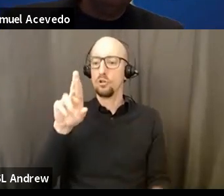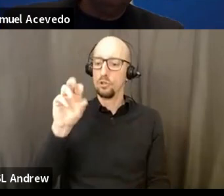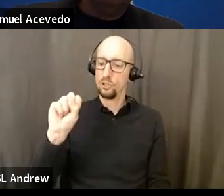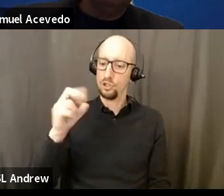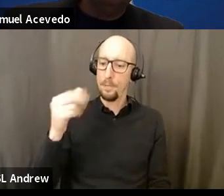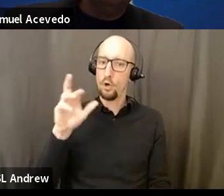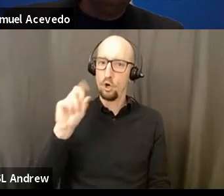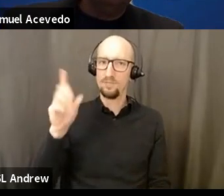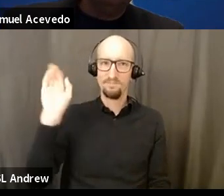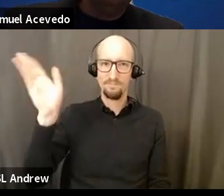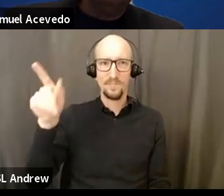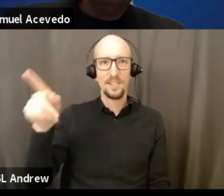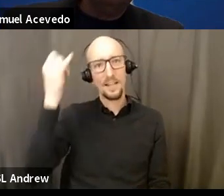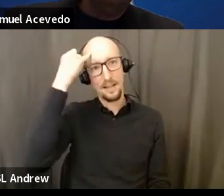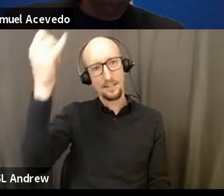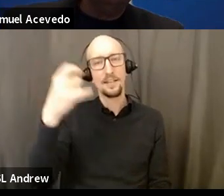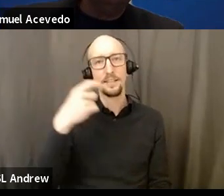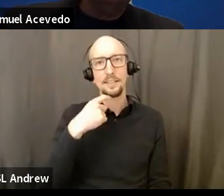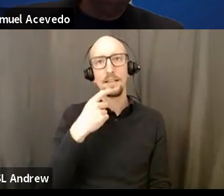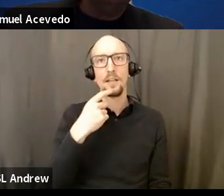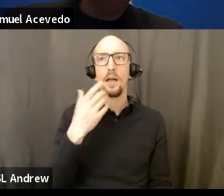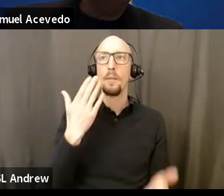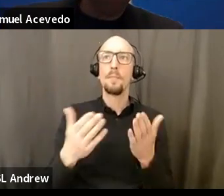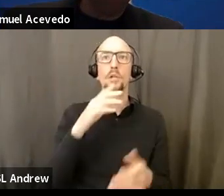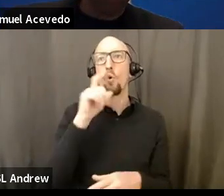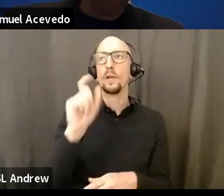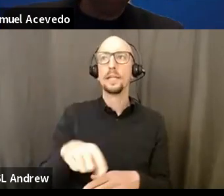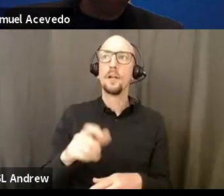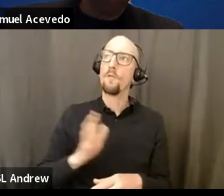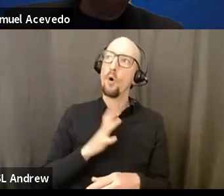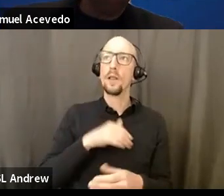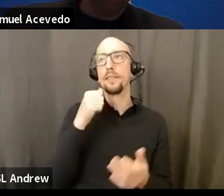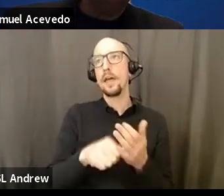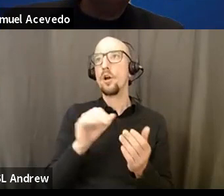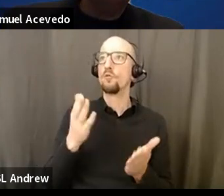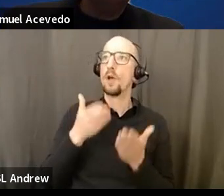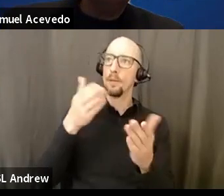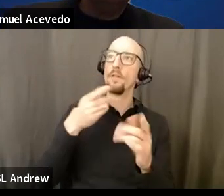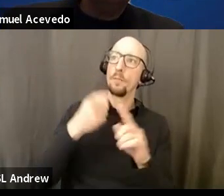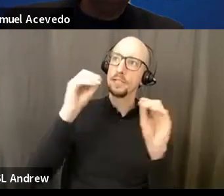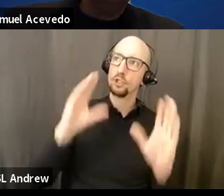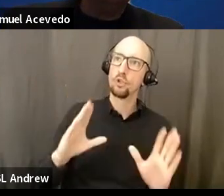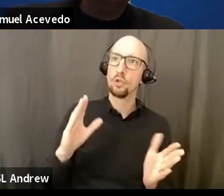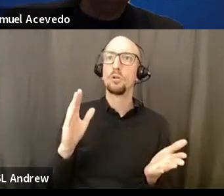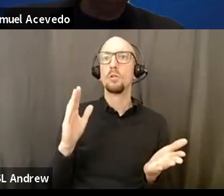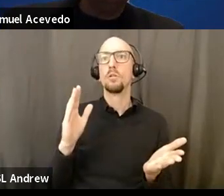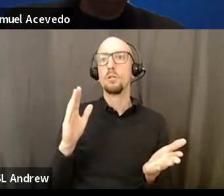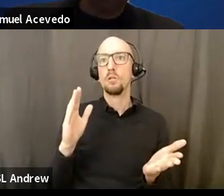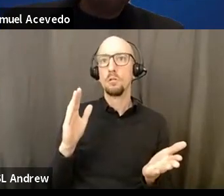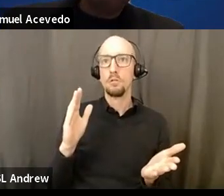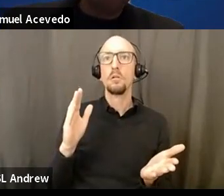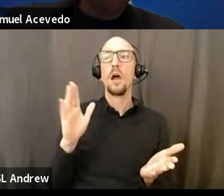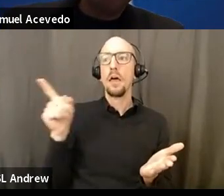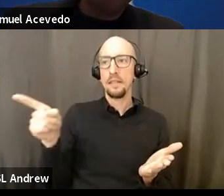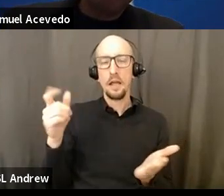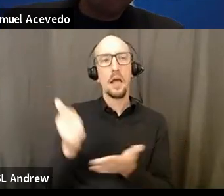be a formal letter of recommendation from a teacher, perhaps a teacher could have a sense of whether a student is ready for grade